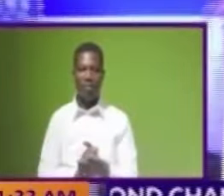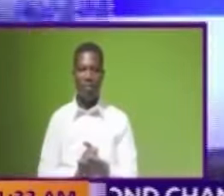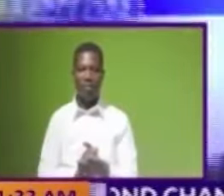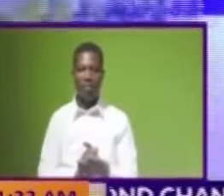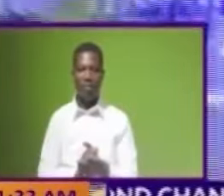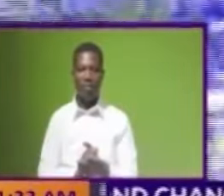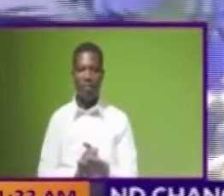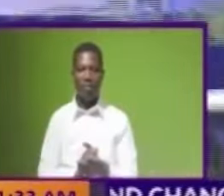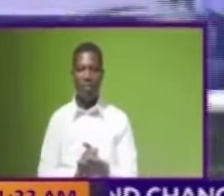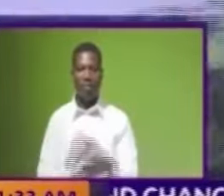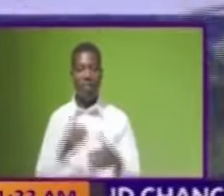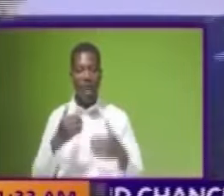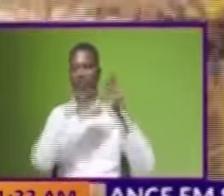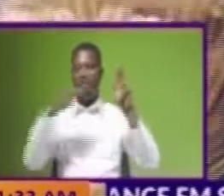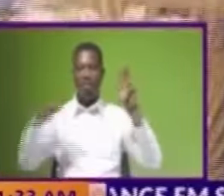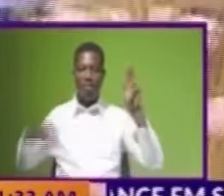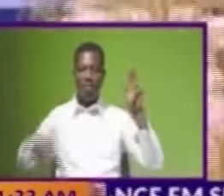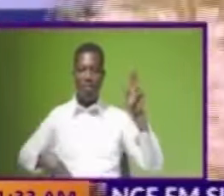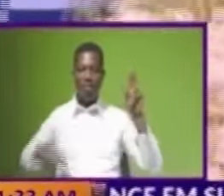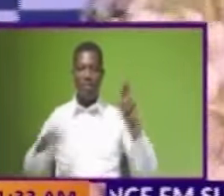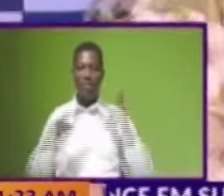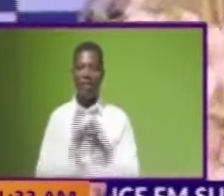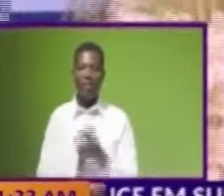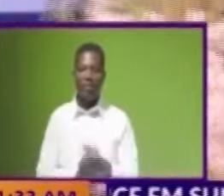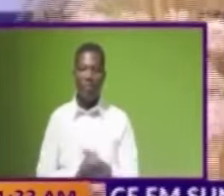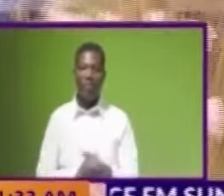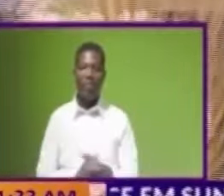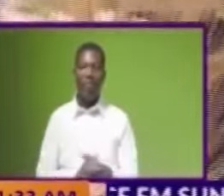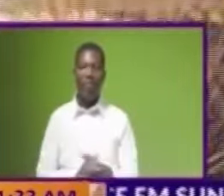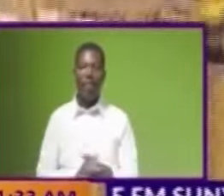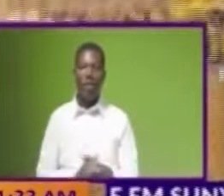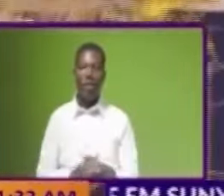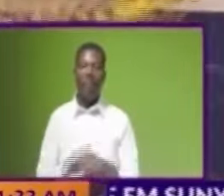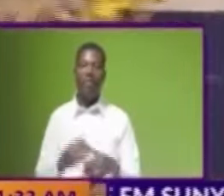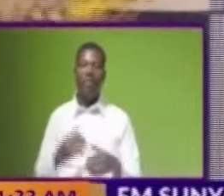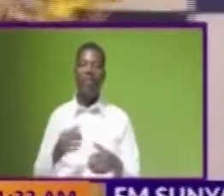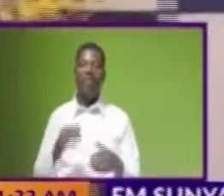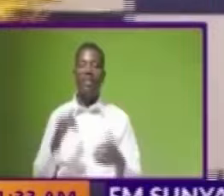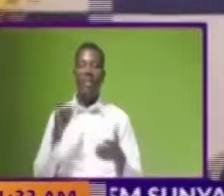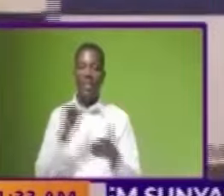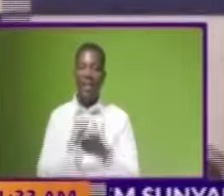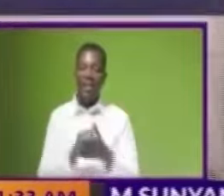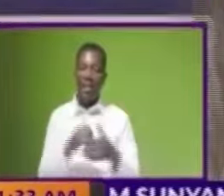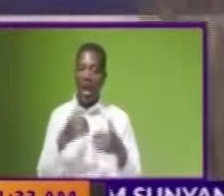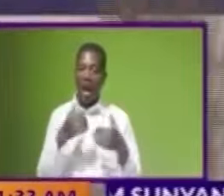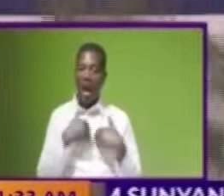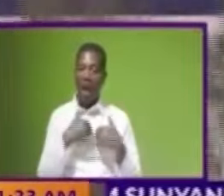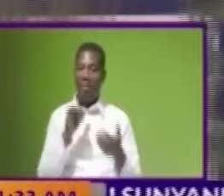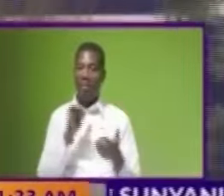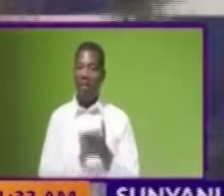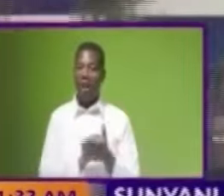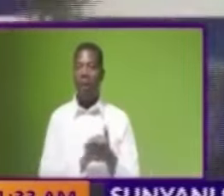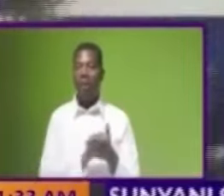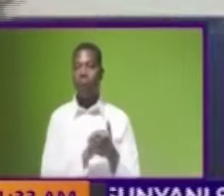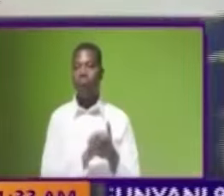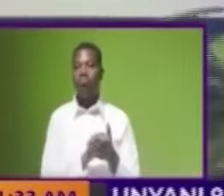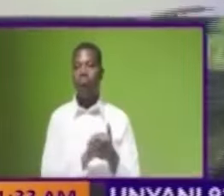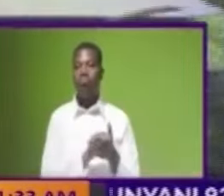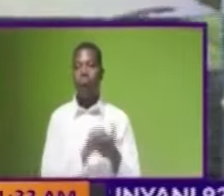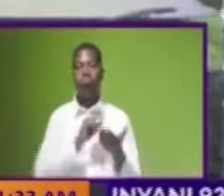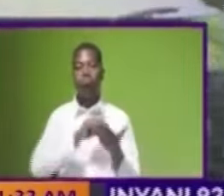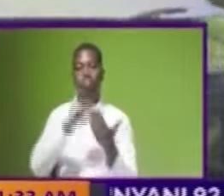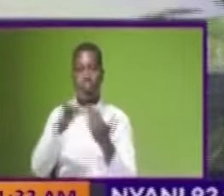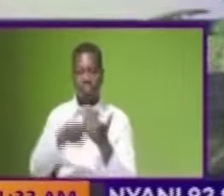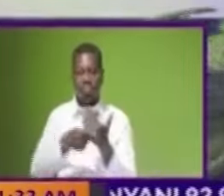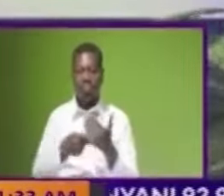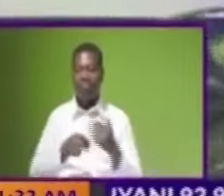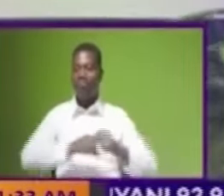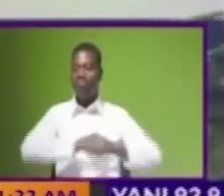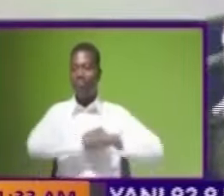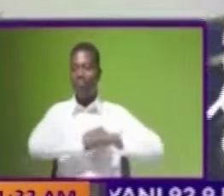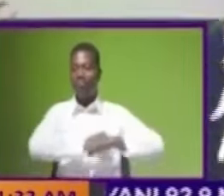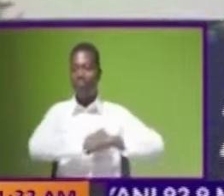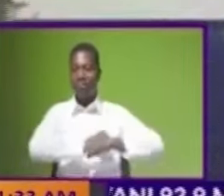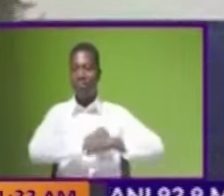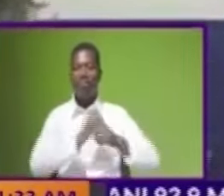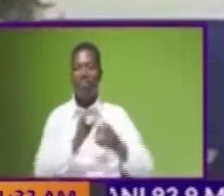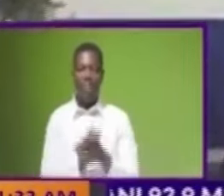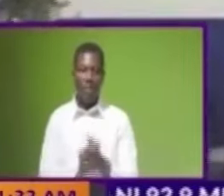ya wa councilor fraya anontin ena sense sense wo just to defend a ya